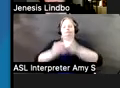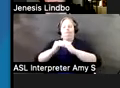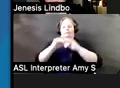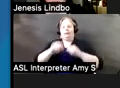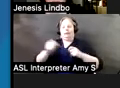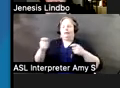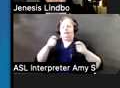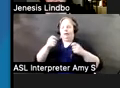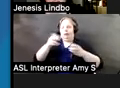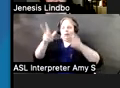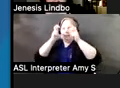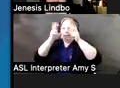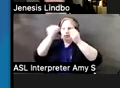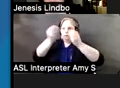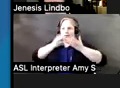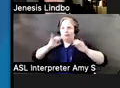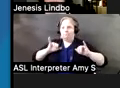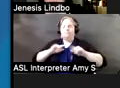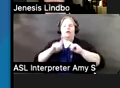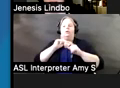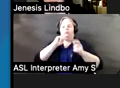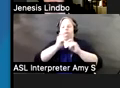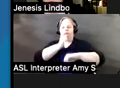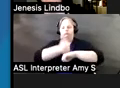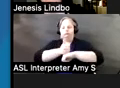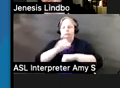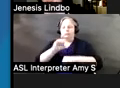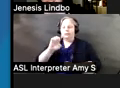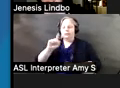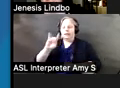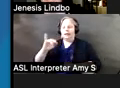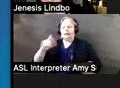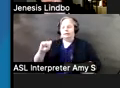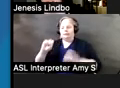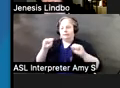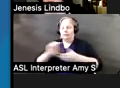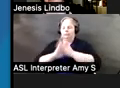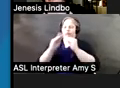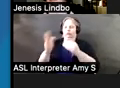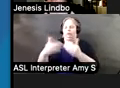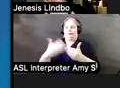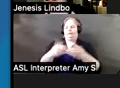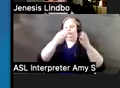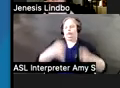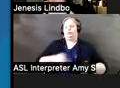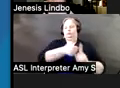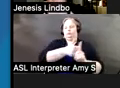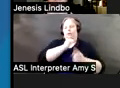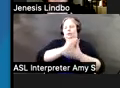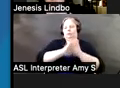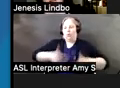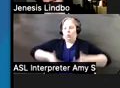handle. You can adjust the settings listed before to make it easier for the individual to not get